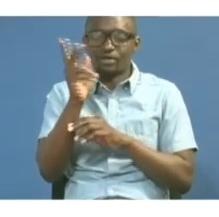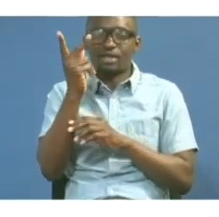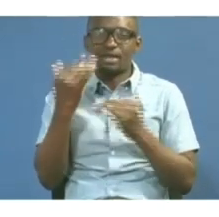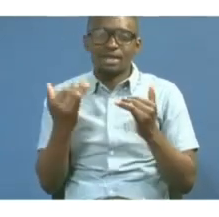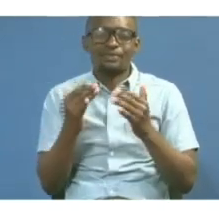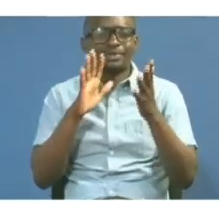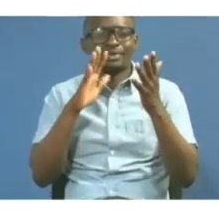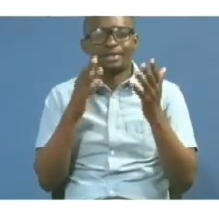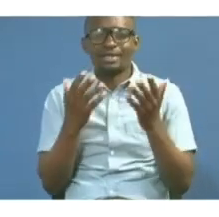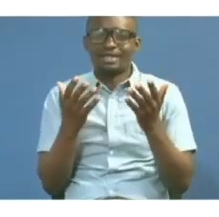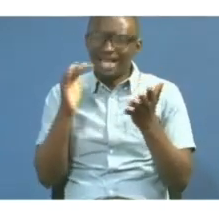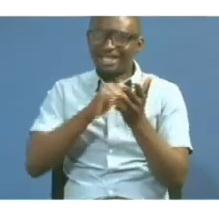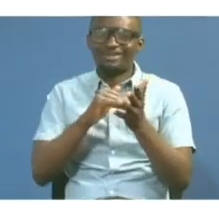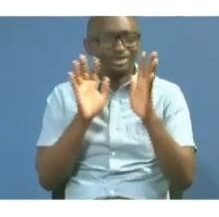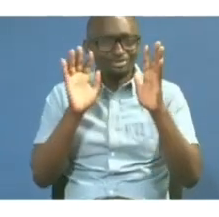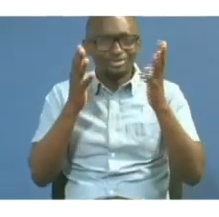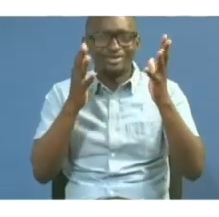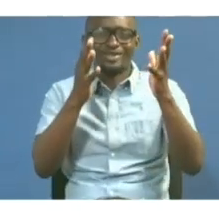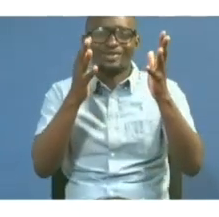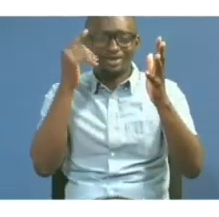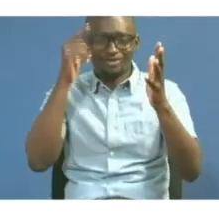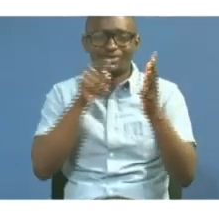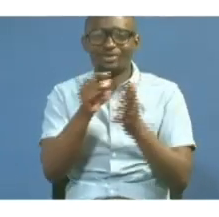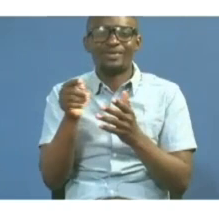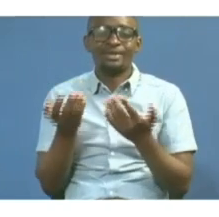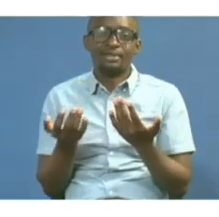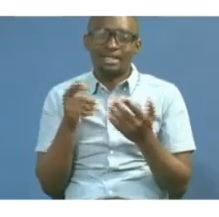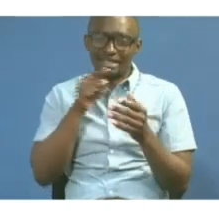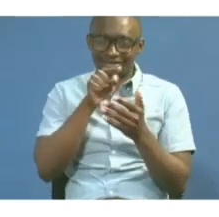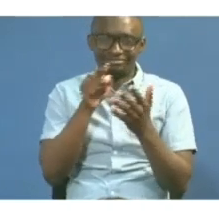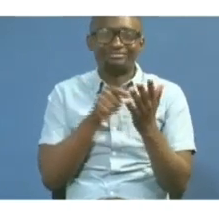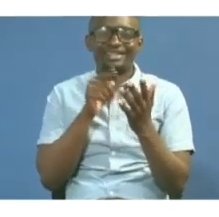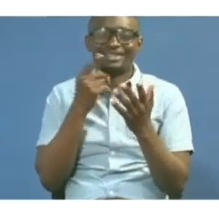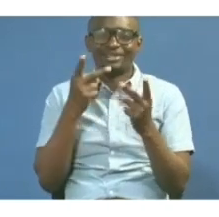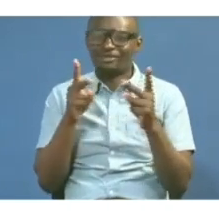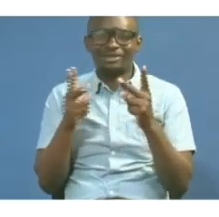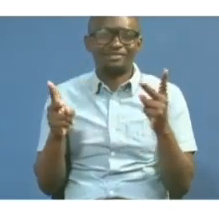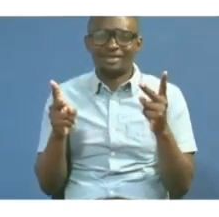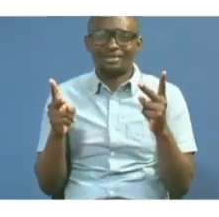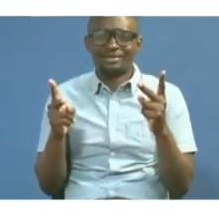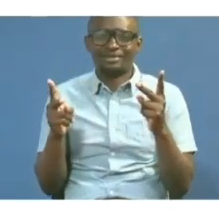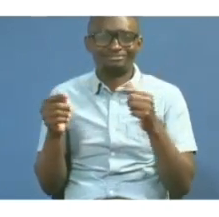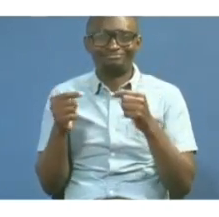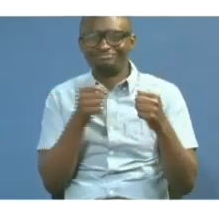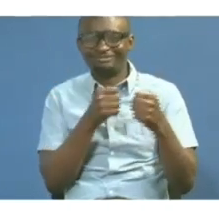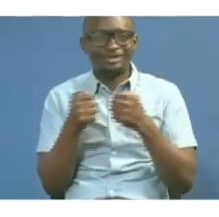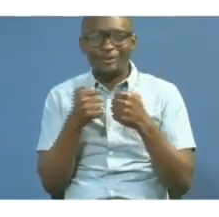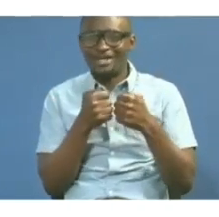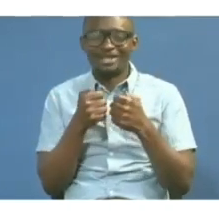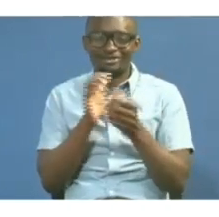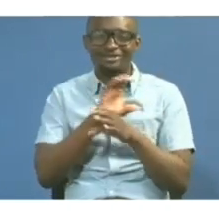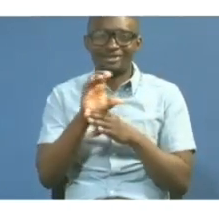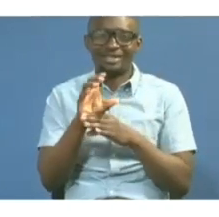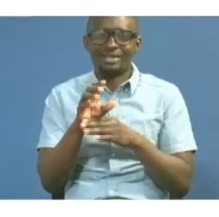really congratulate you for this once again, because these are very competitive courses when you finish. But for you to finish,